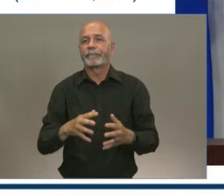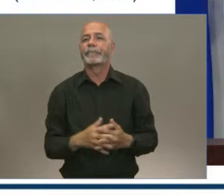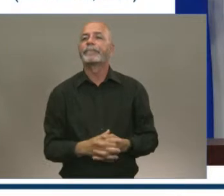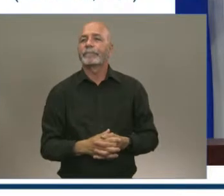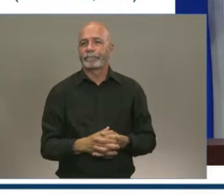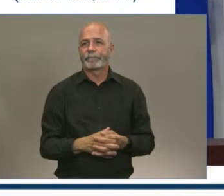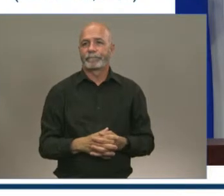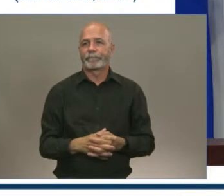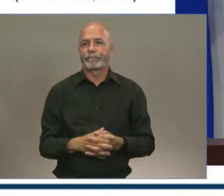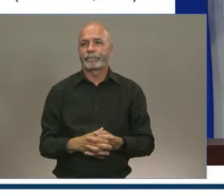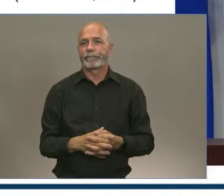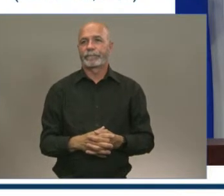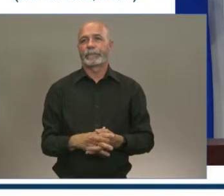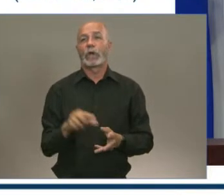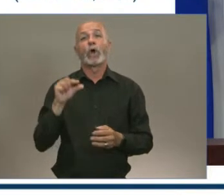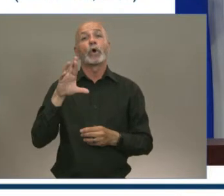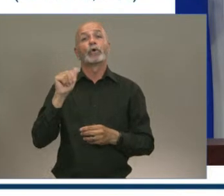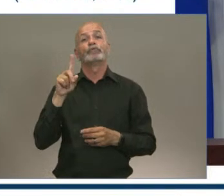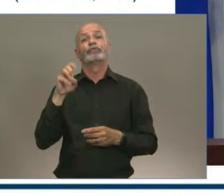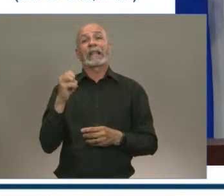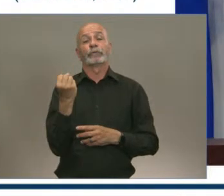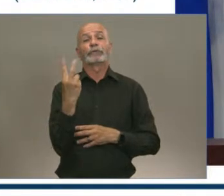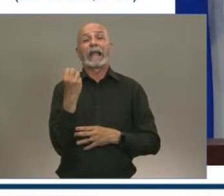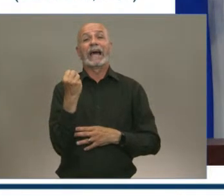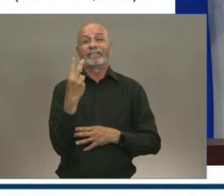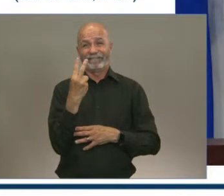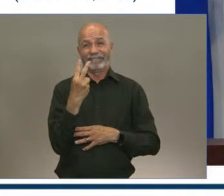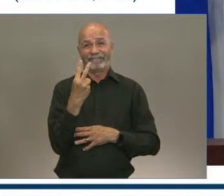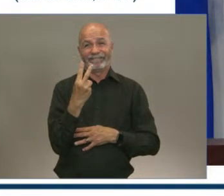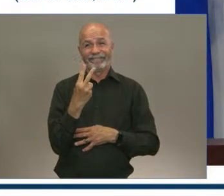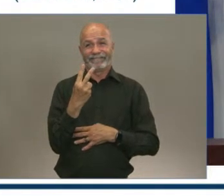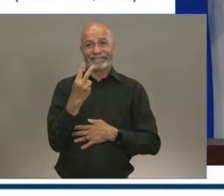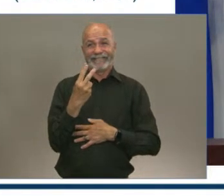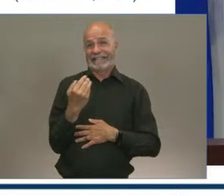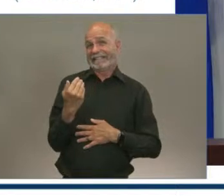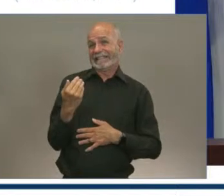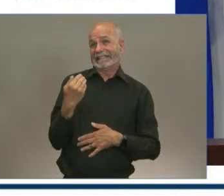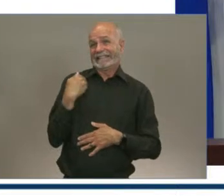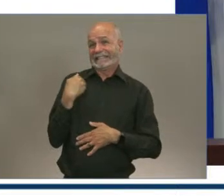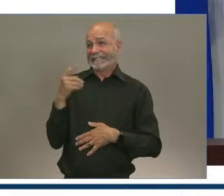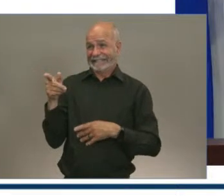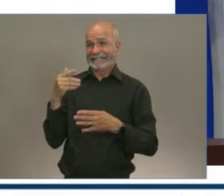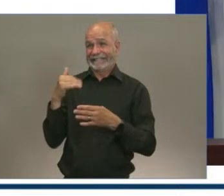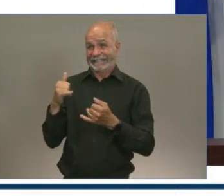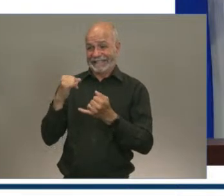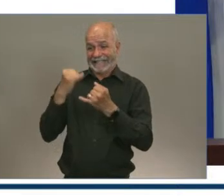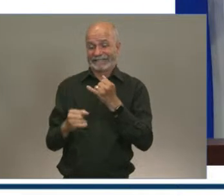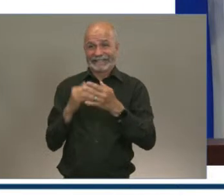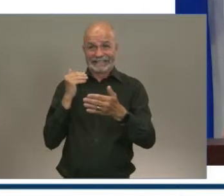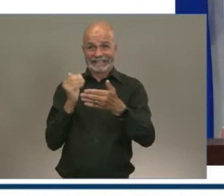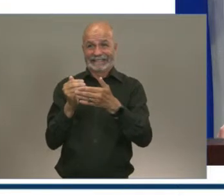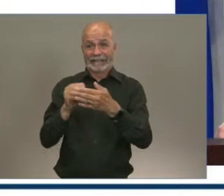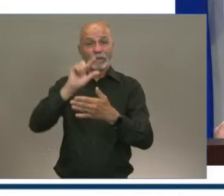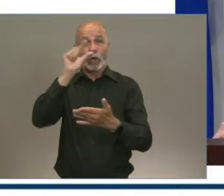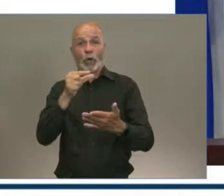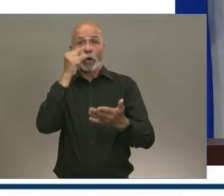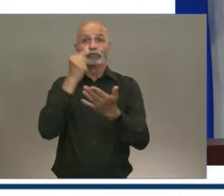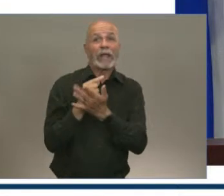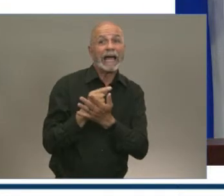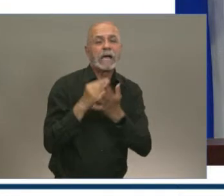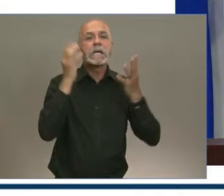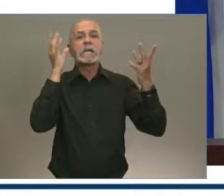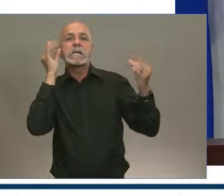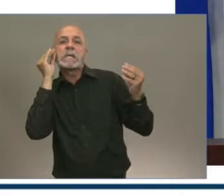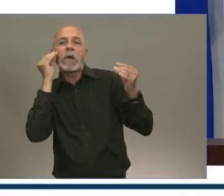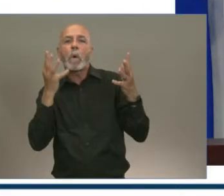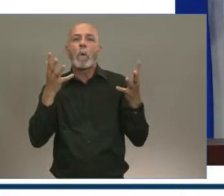students. I know you're in the final weeks of high school and graduation is on your mind. And Dr. Strang will have more to say to this, but I know that